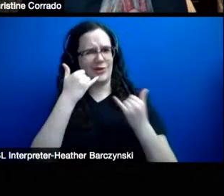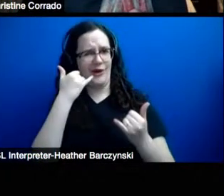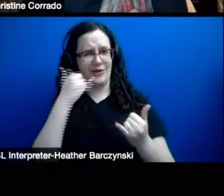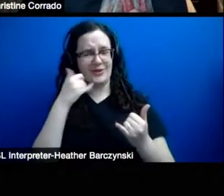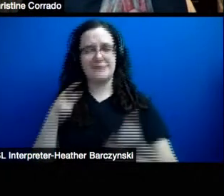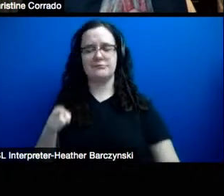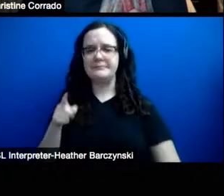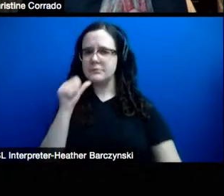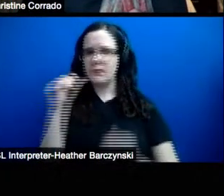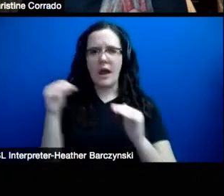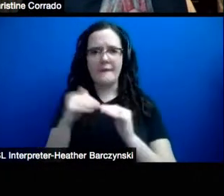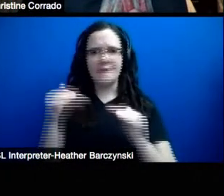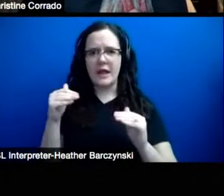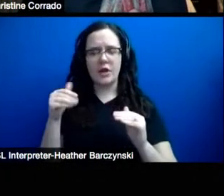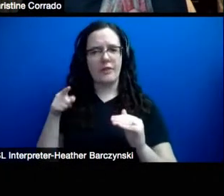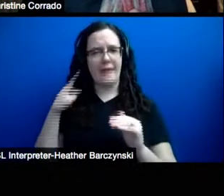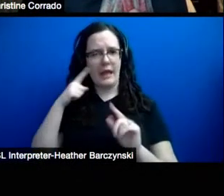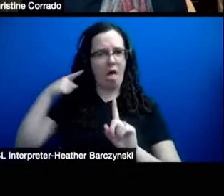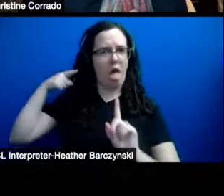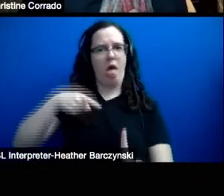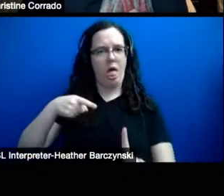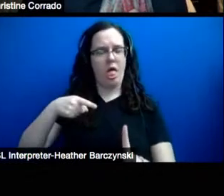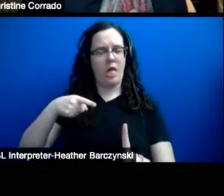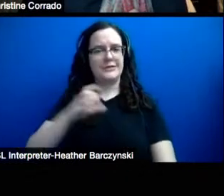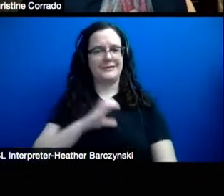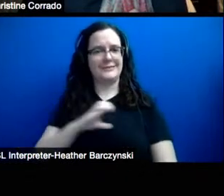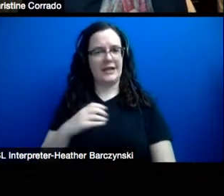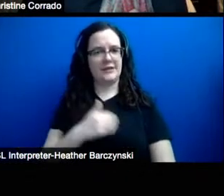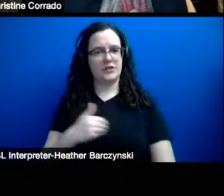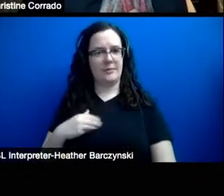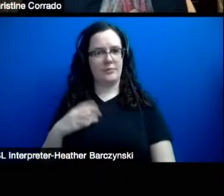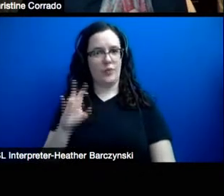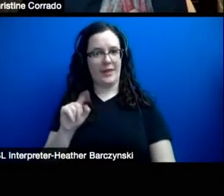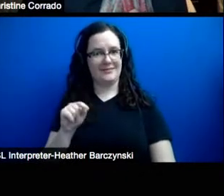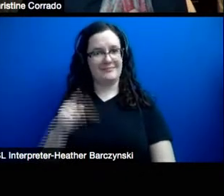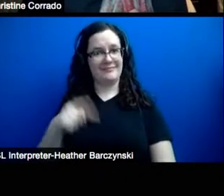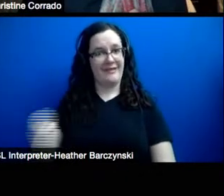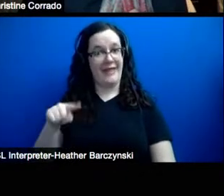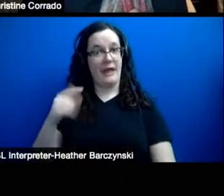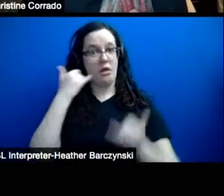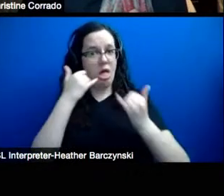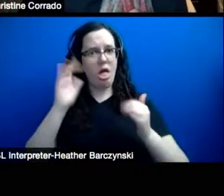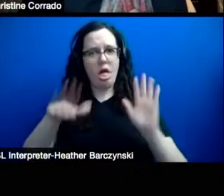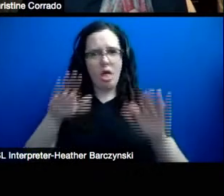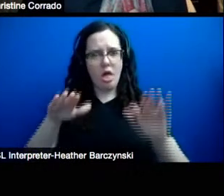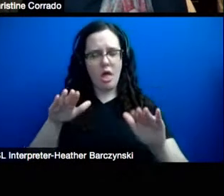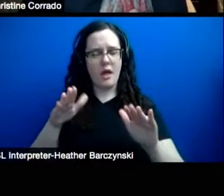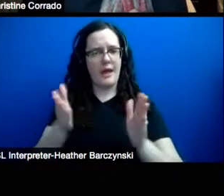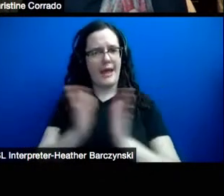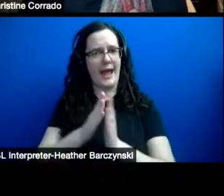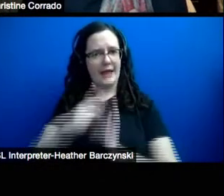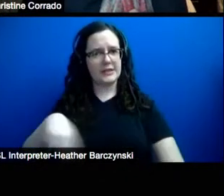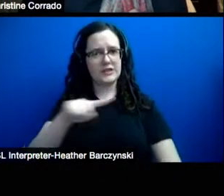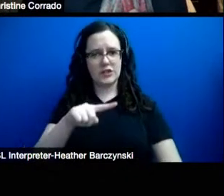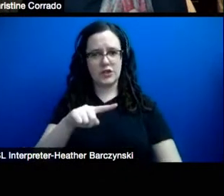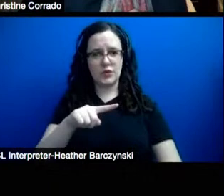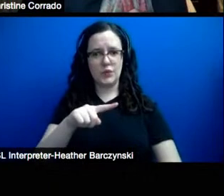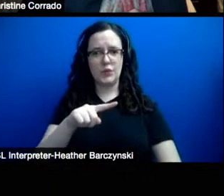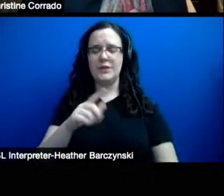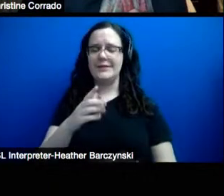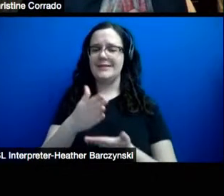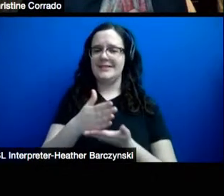targeting Councilmember Wilt, asking you all to kind of take some of the